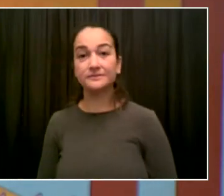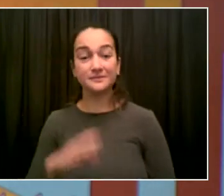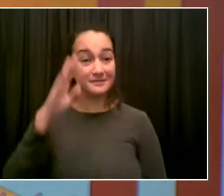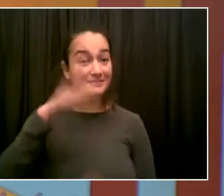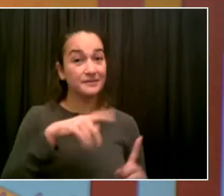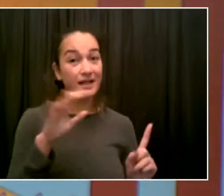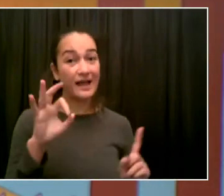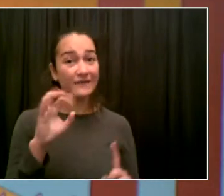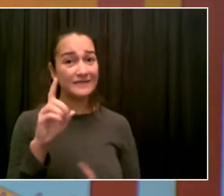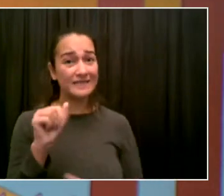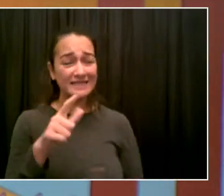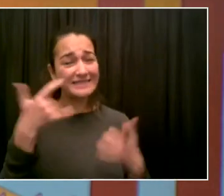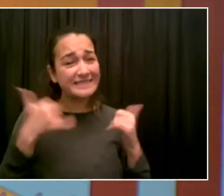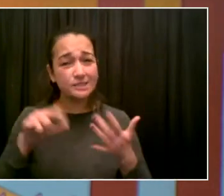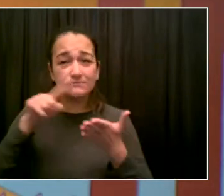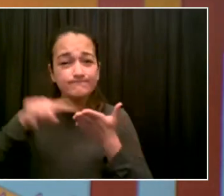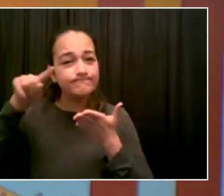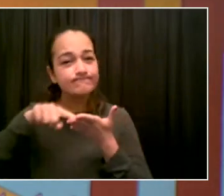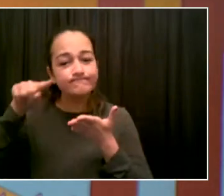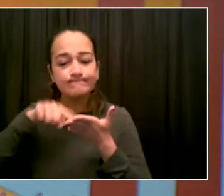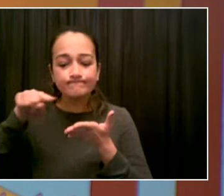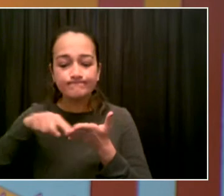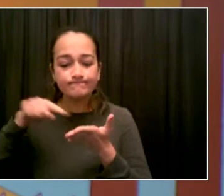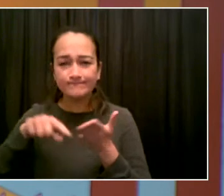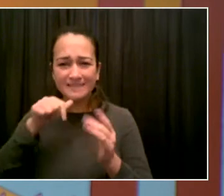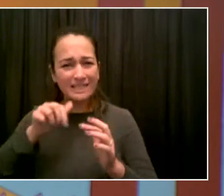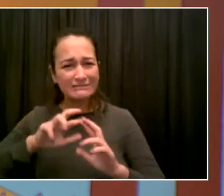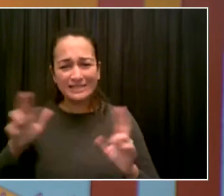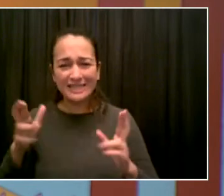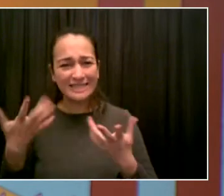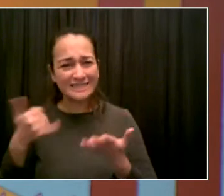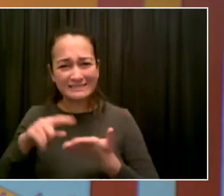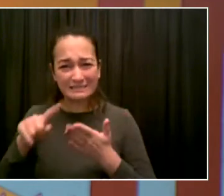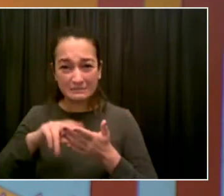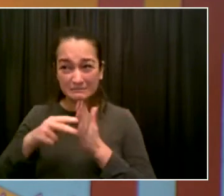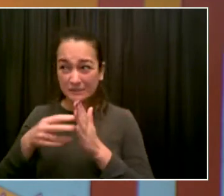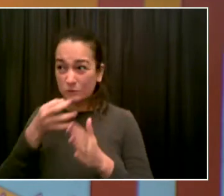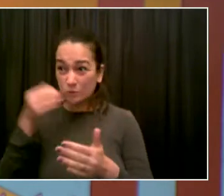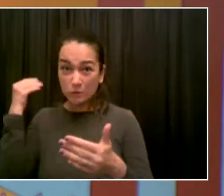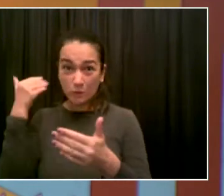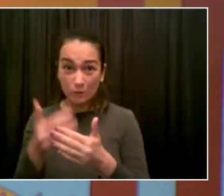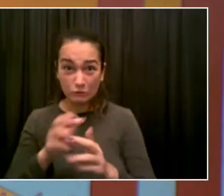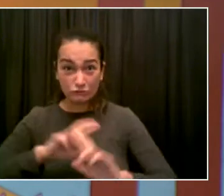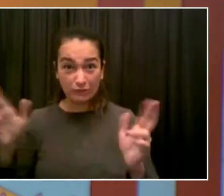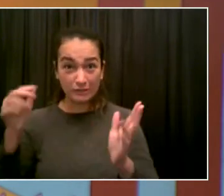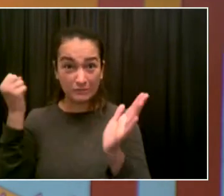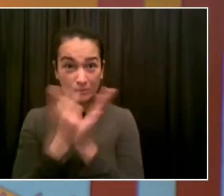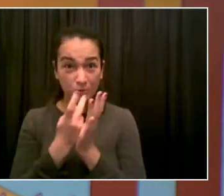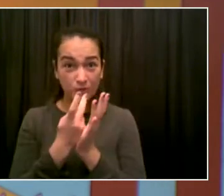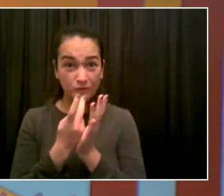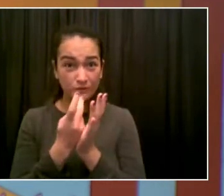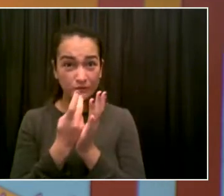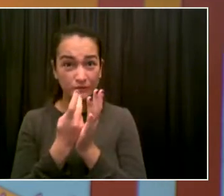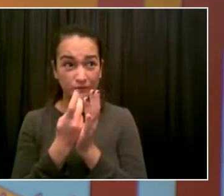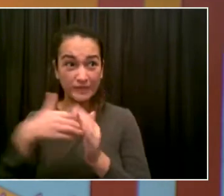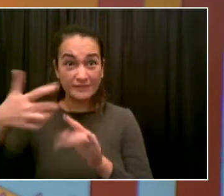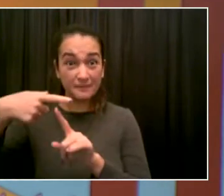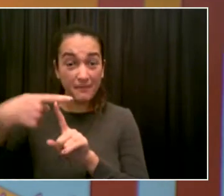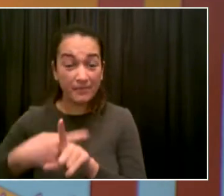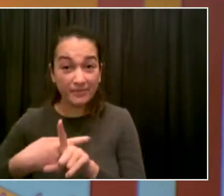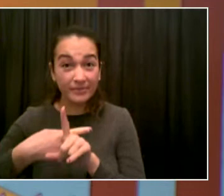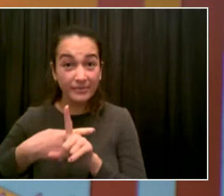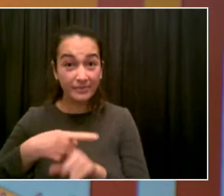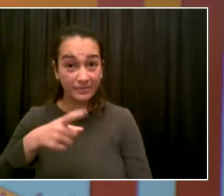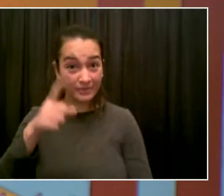Halloween to essentially be effective? And connected with that, you wouldn't have fully vaccinated kids until late into November